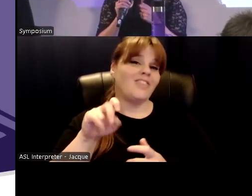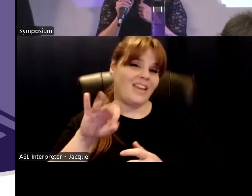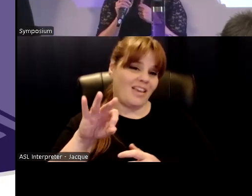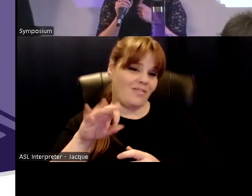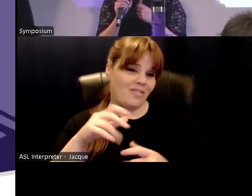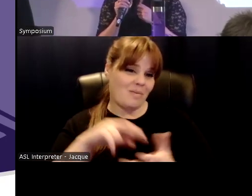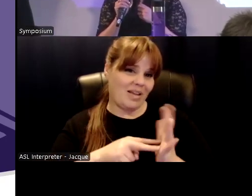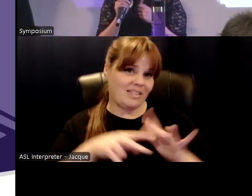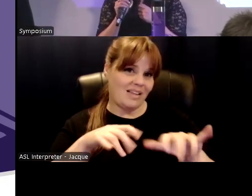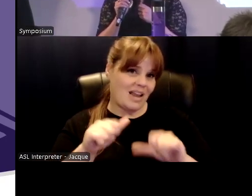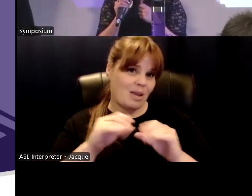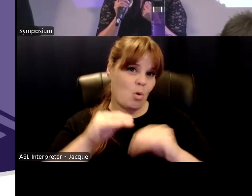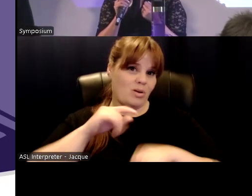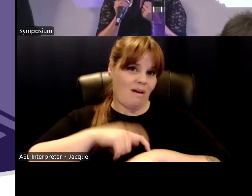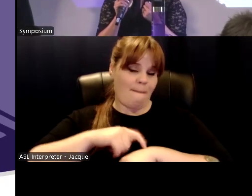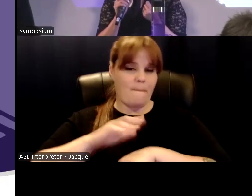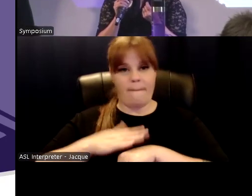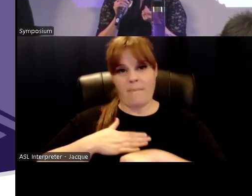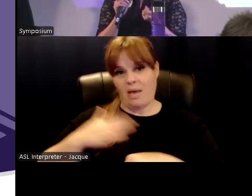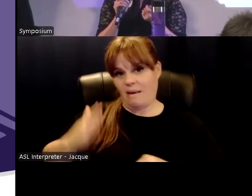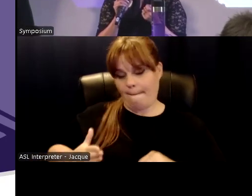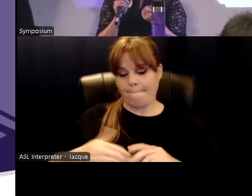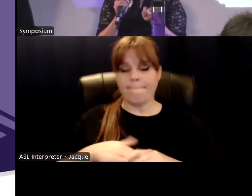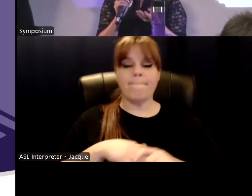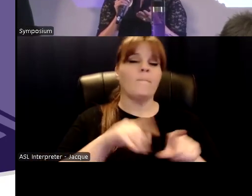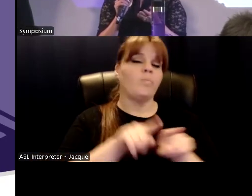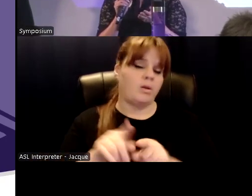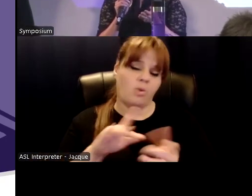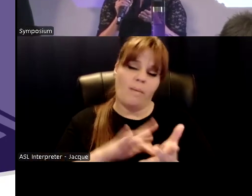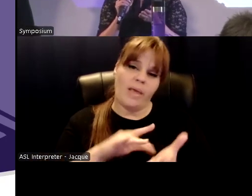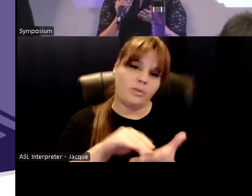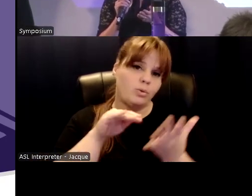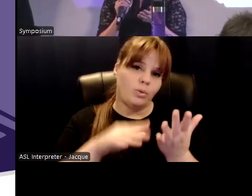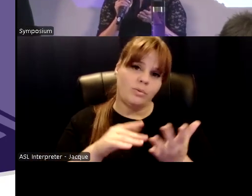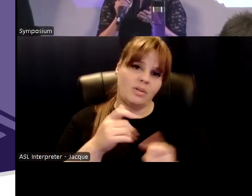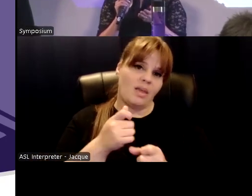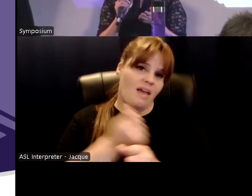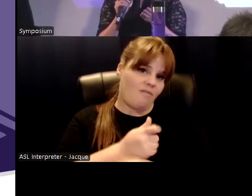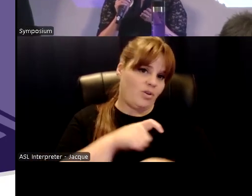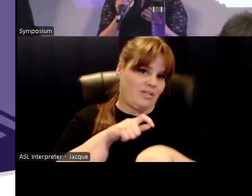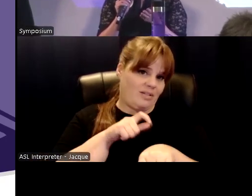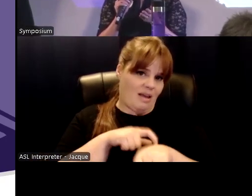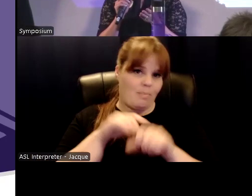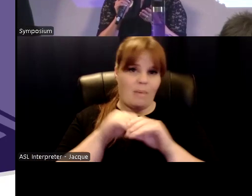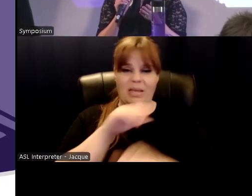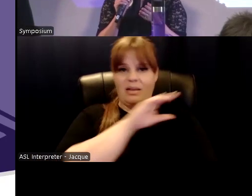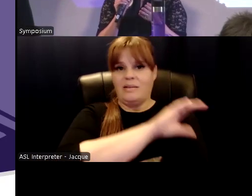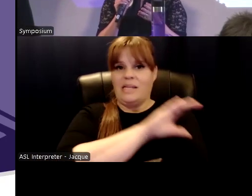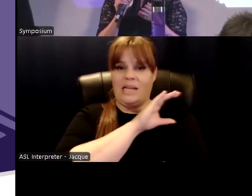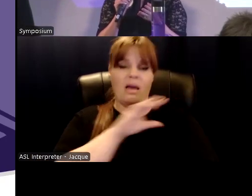end. And then also, I have med students almost every time that I am in clinic, but I don't always